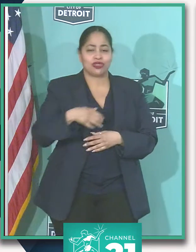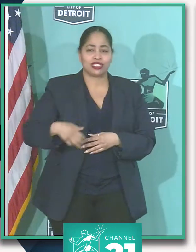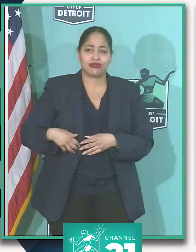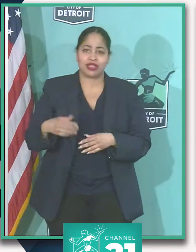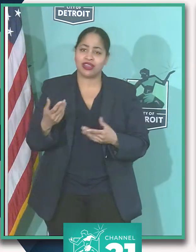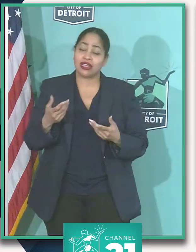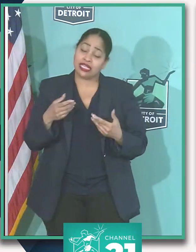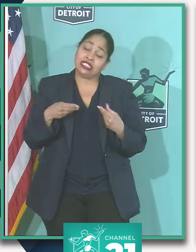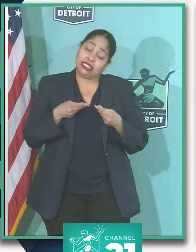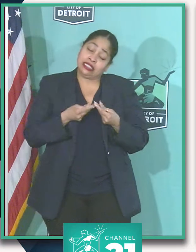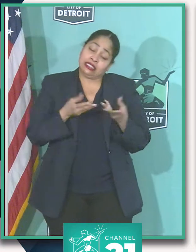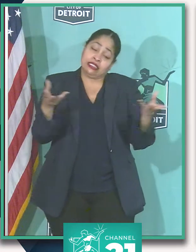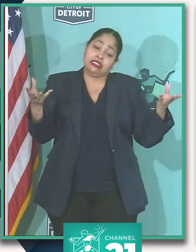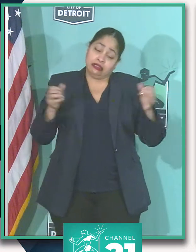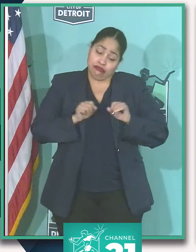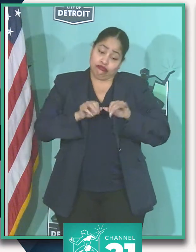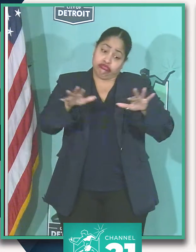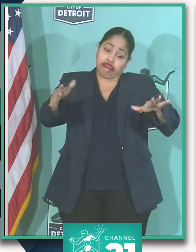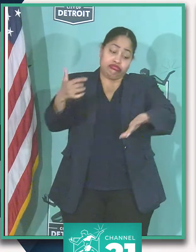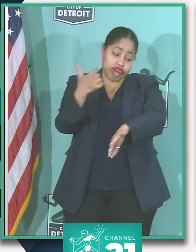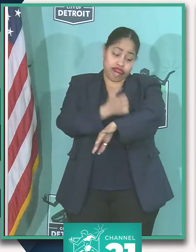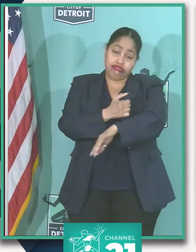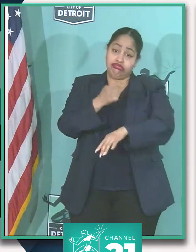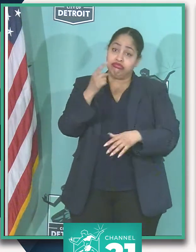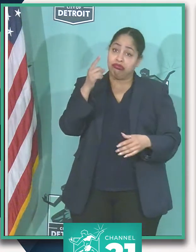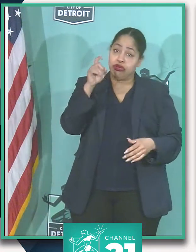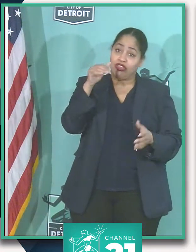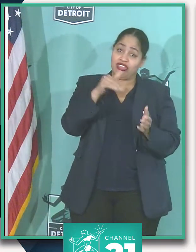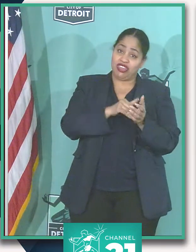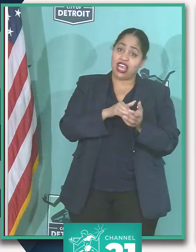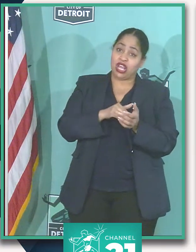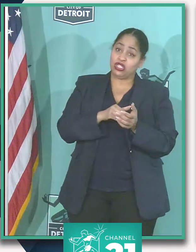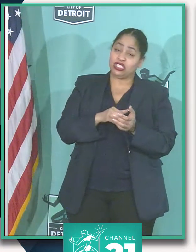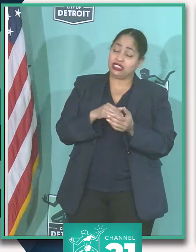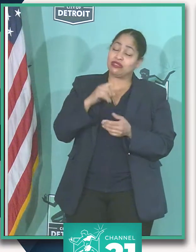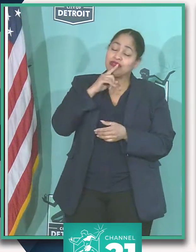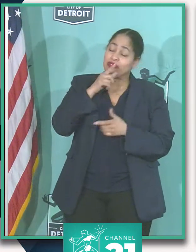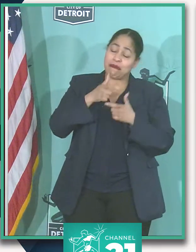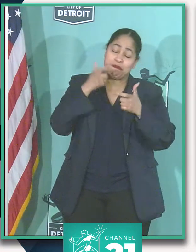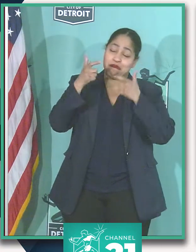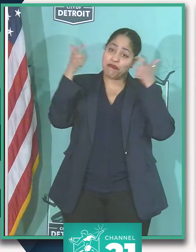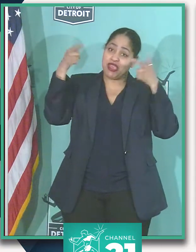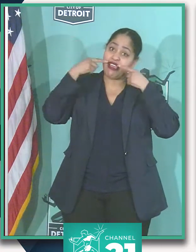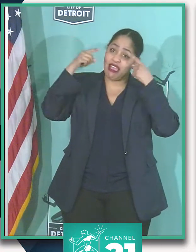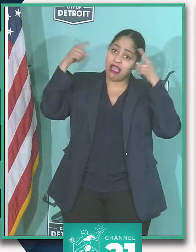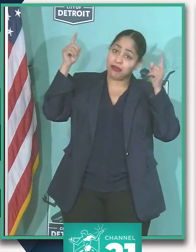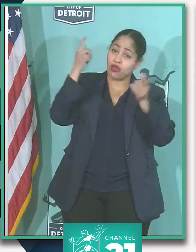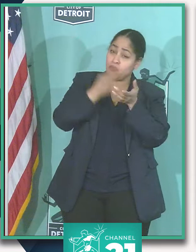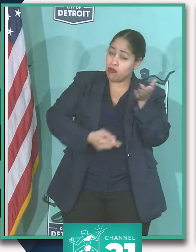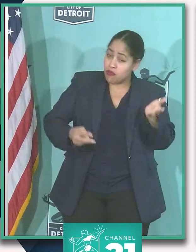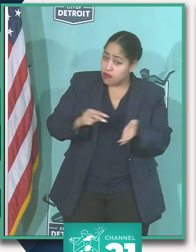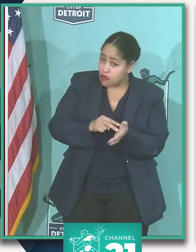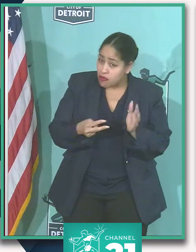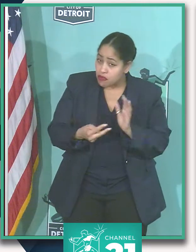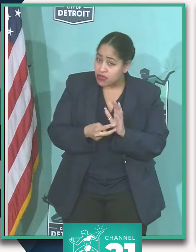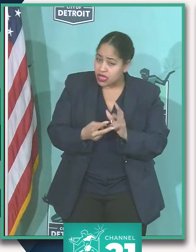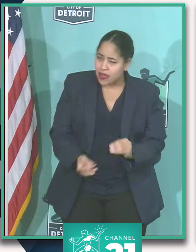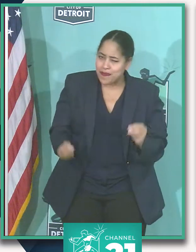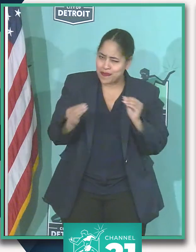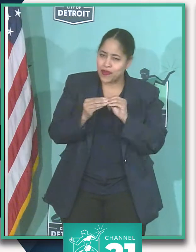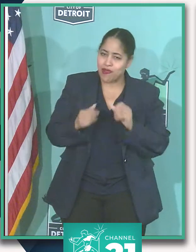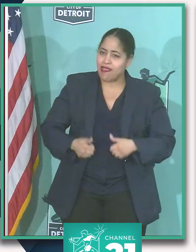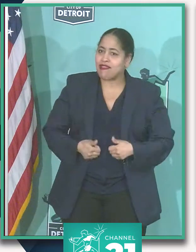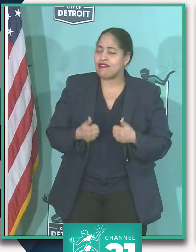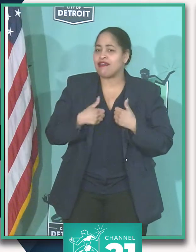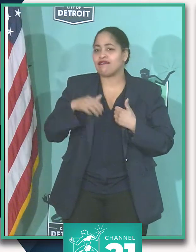Administering 100,000 doses of this life-saving vaccine is a major accomplishment. What this means is that more lives